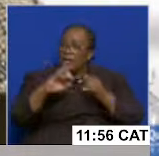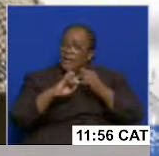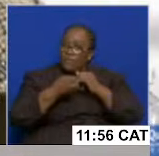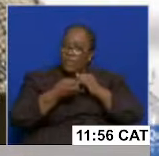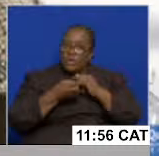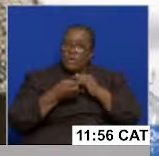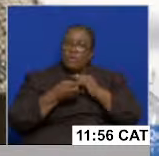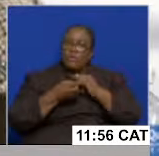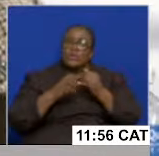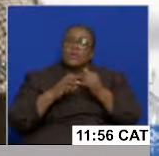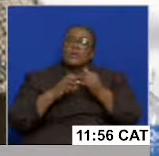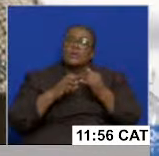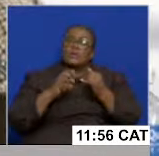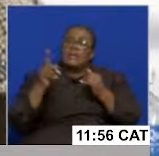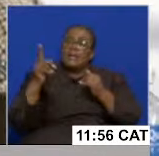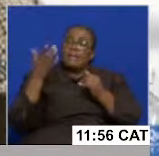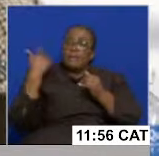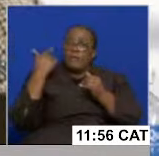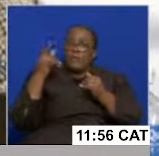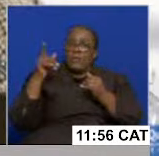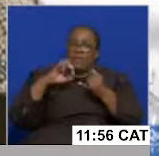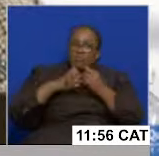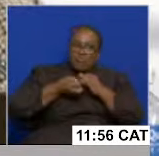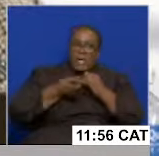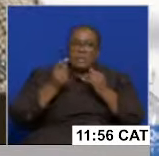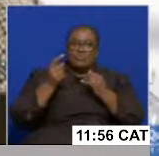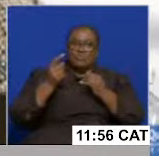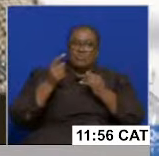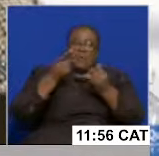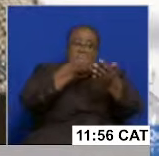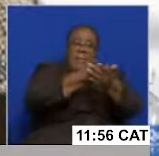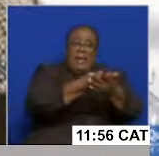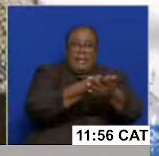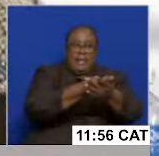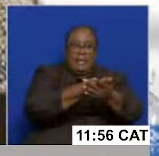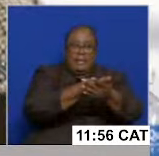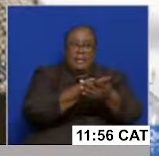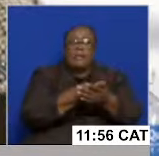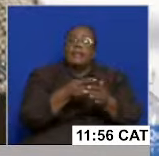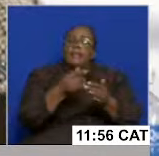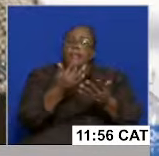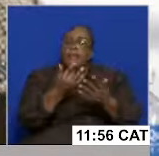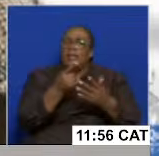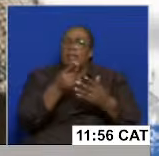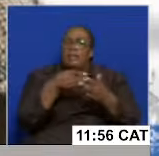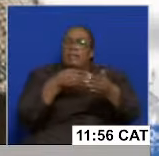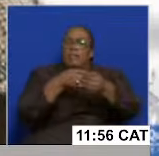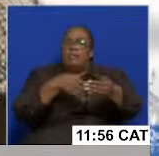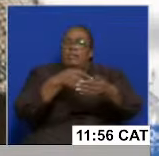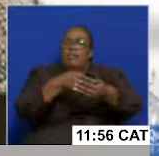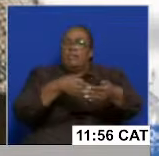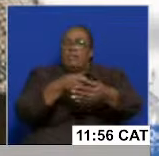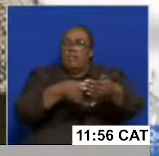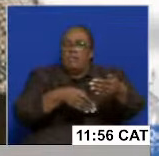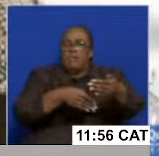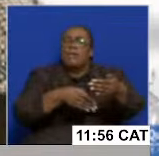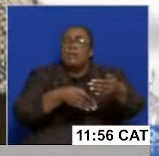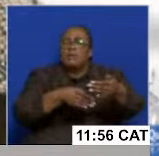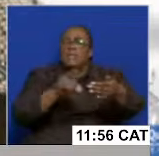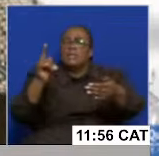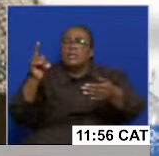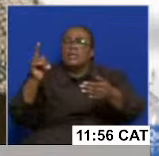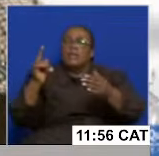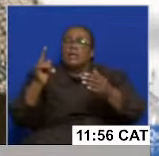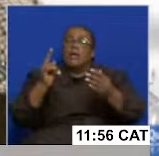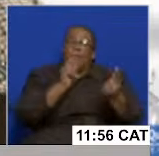stones and then approached yourselves and the 4 individuals you've identified